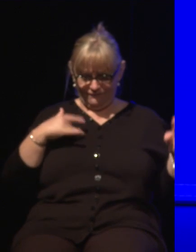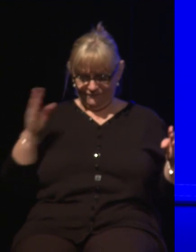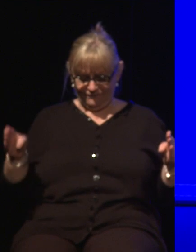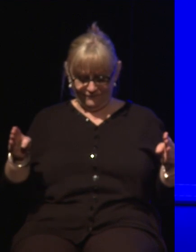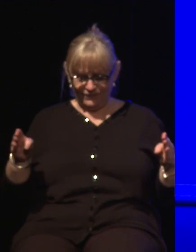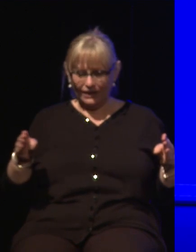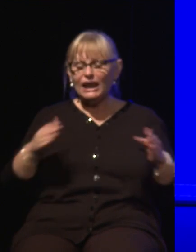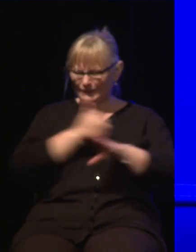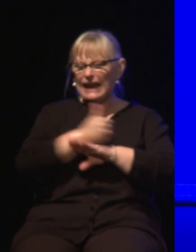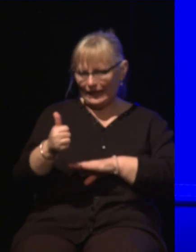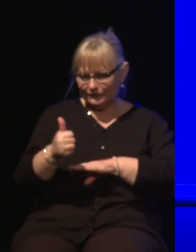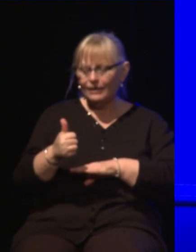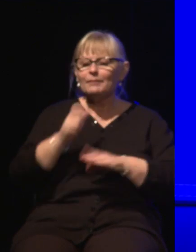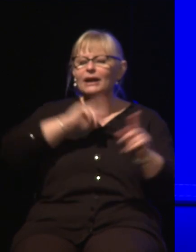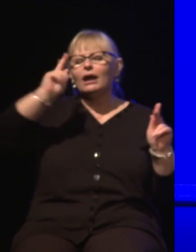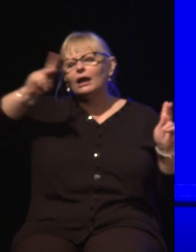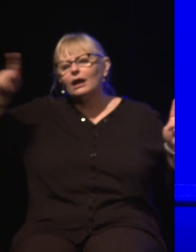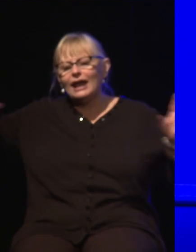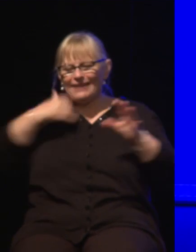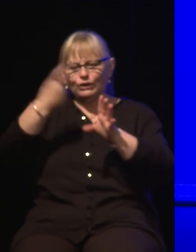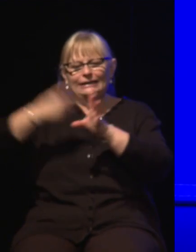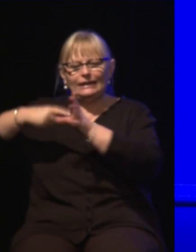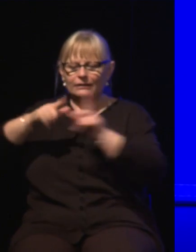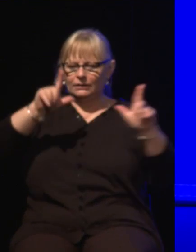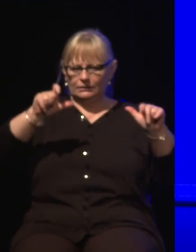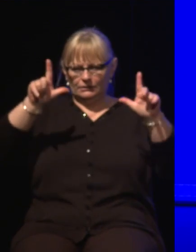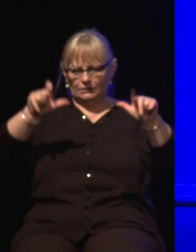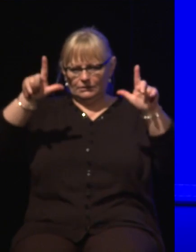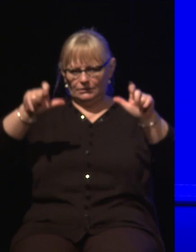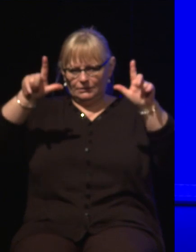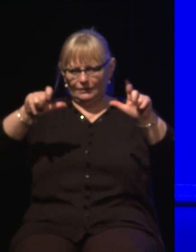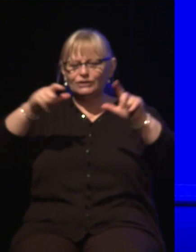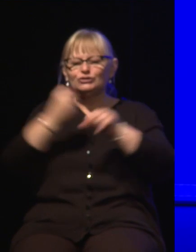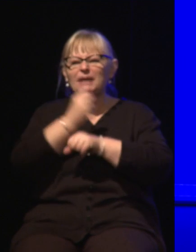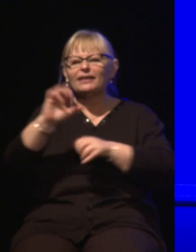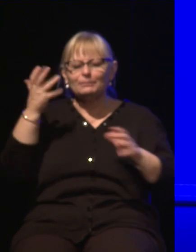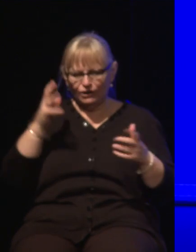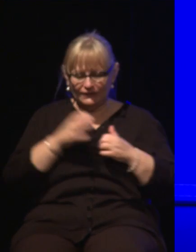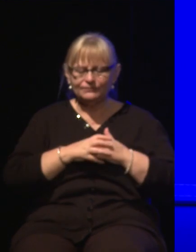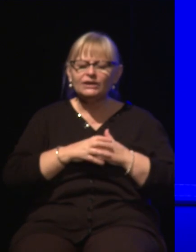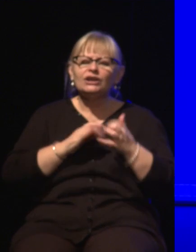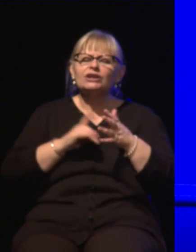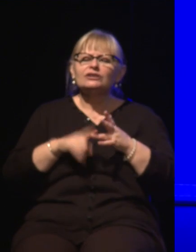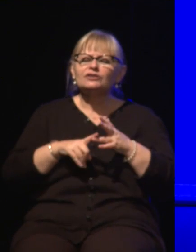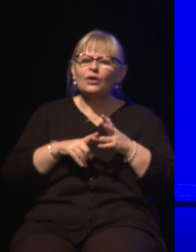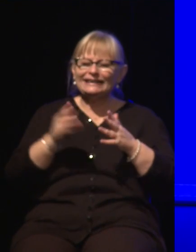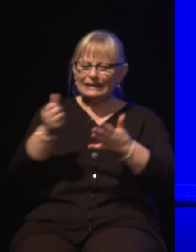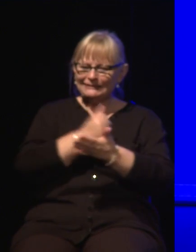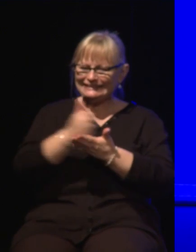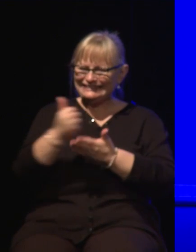So he was an actor, but they kept coming back to him year by year and to make the movie. So there are certain sorts of